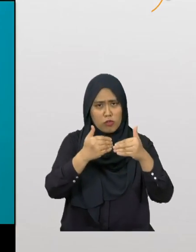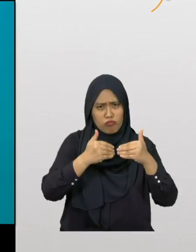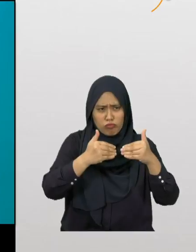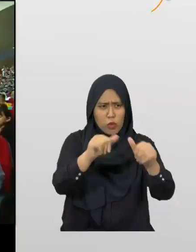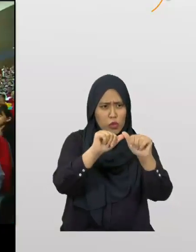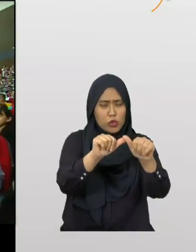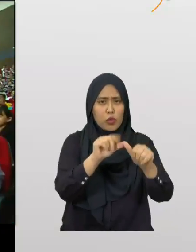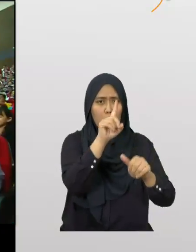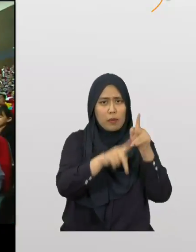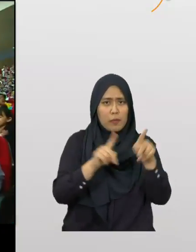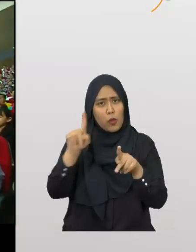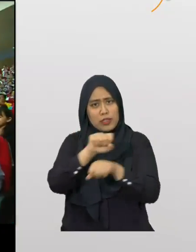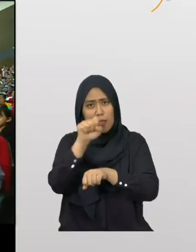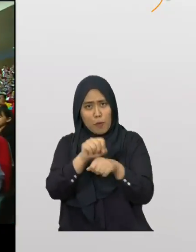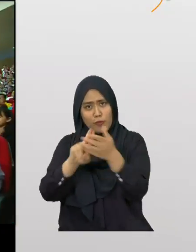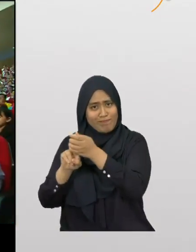Singapore. Thank you.